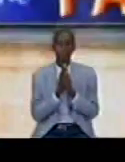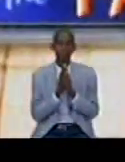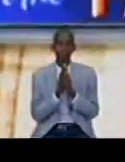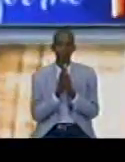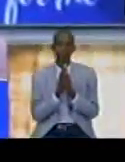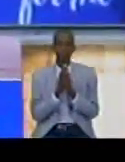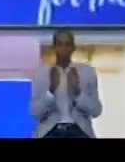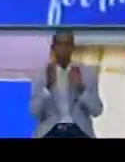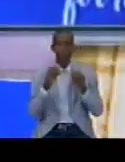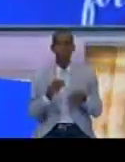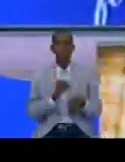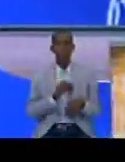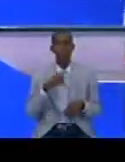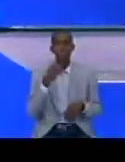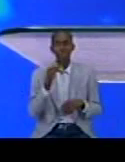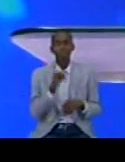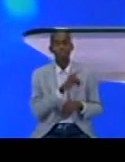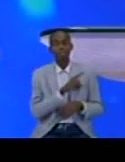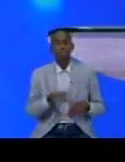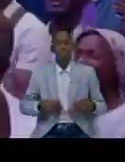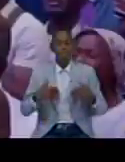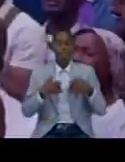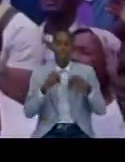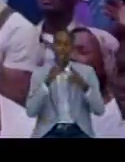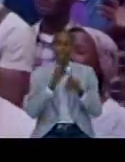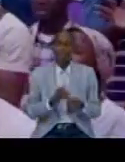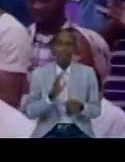Can I tell you that the Lord has answered your prayer?